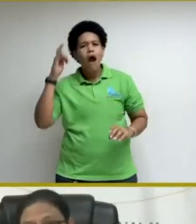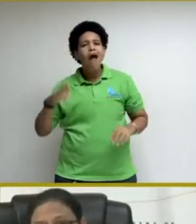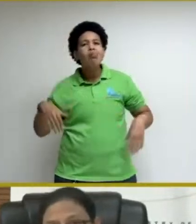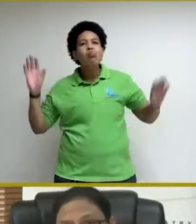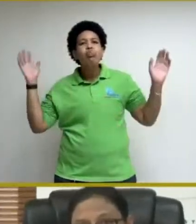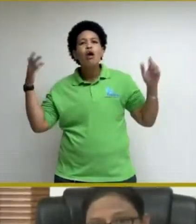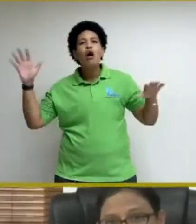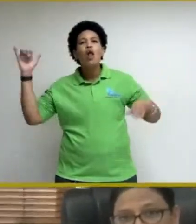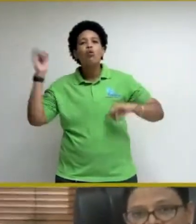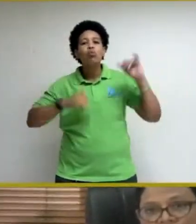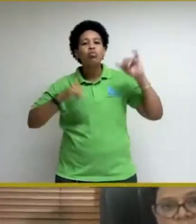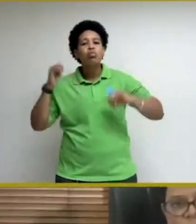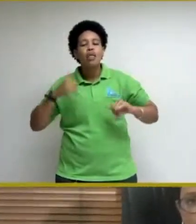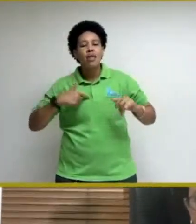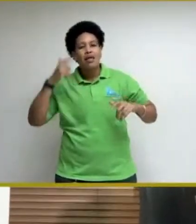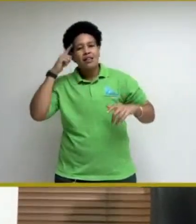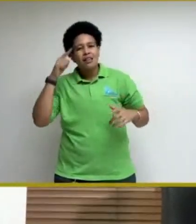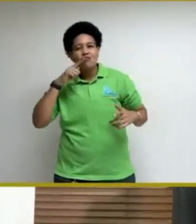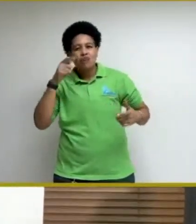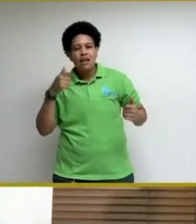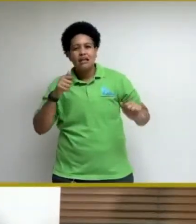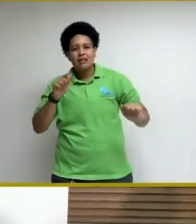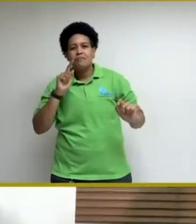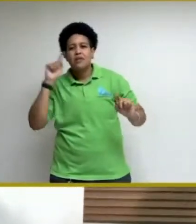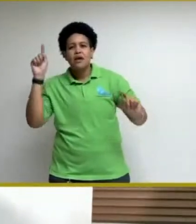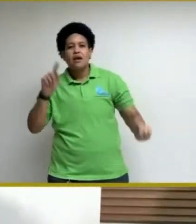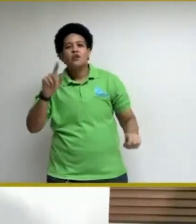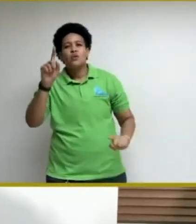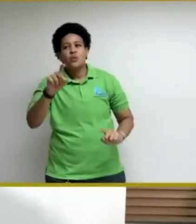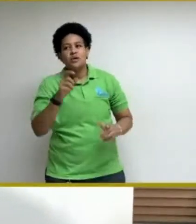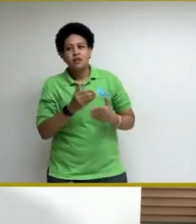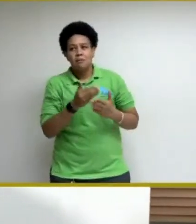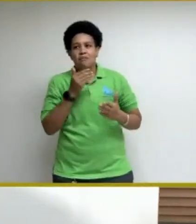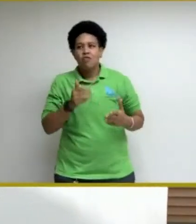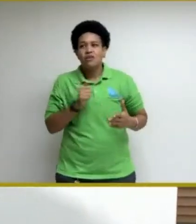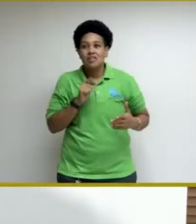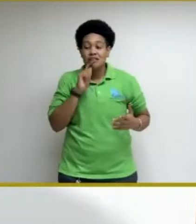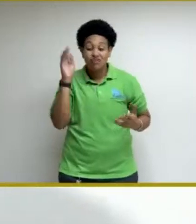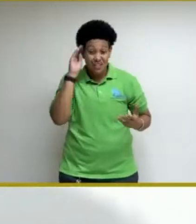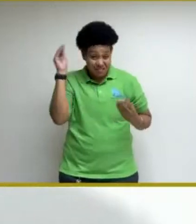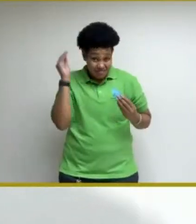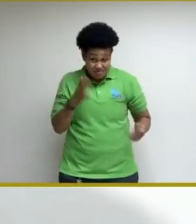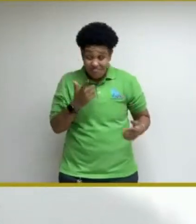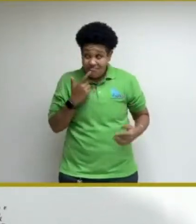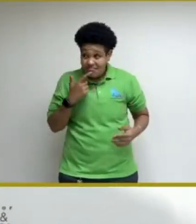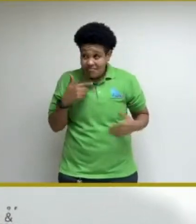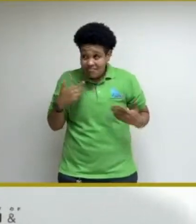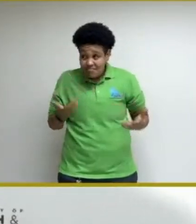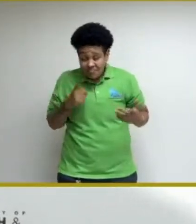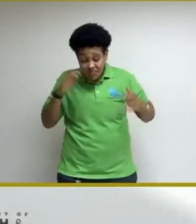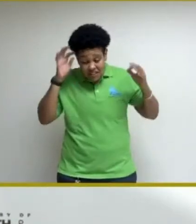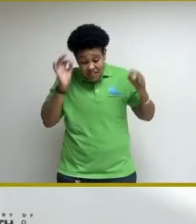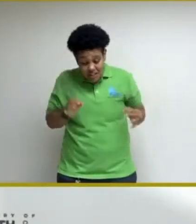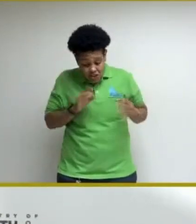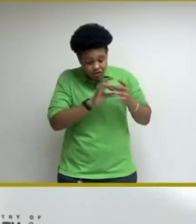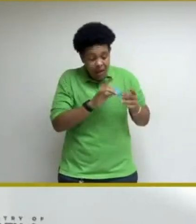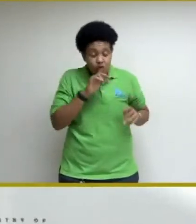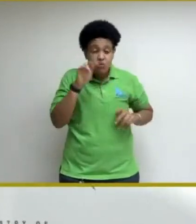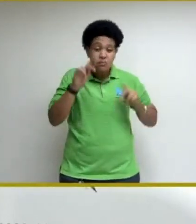I think I attempted to answer that question earlier, and that is that the decisions